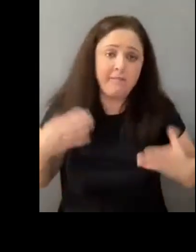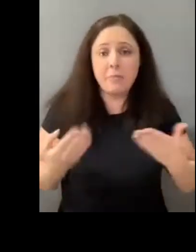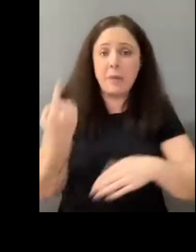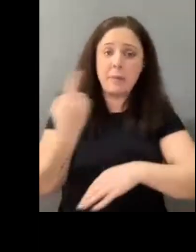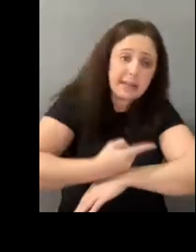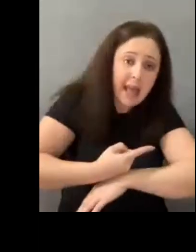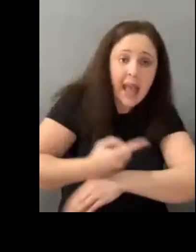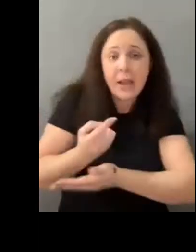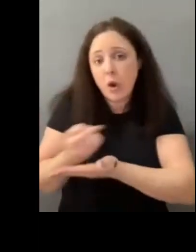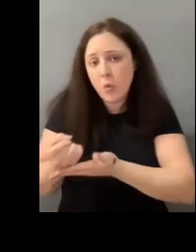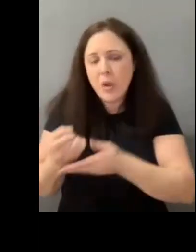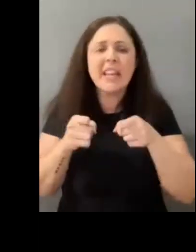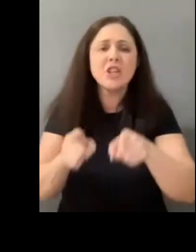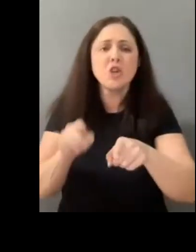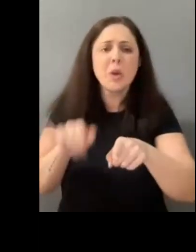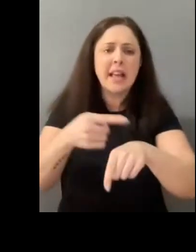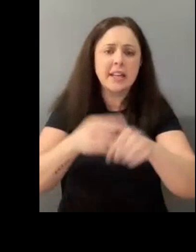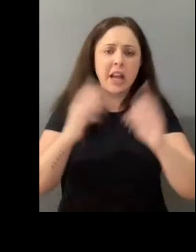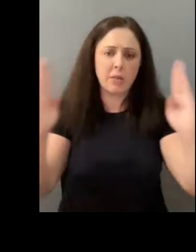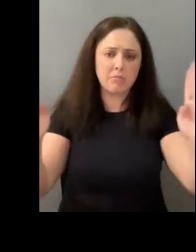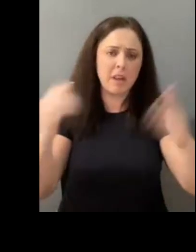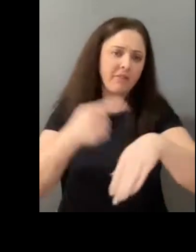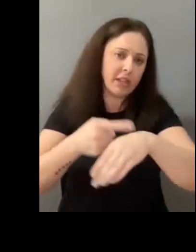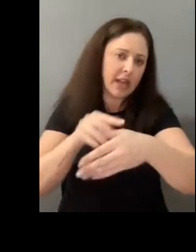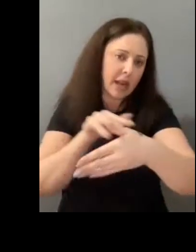time study?